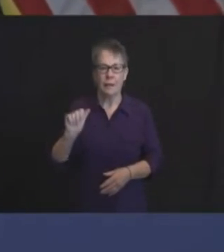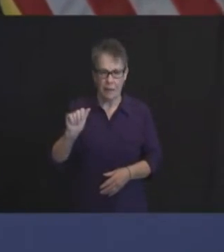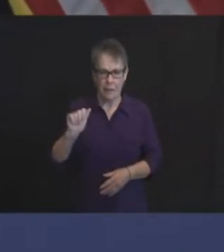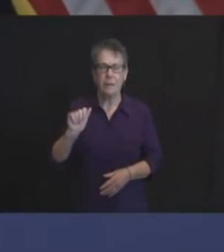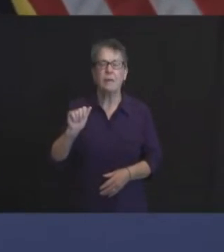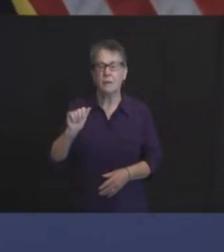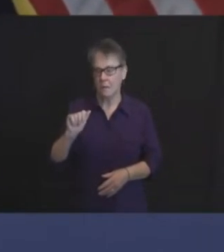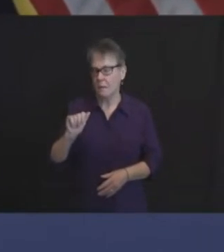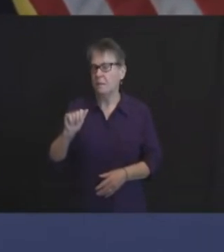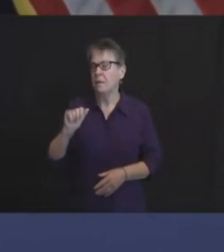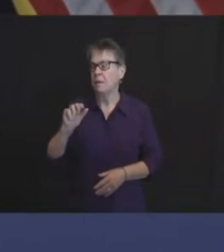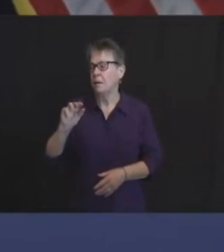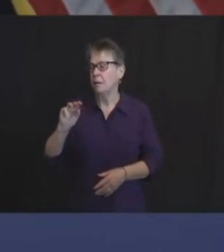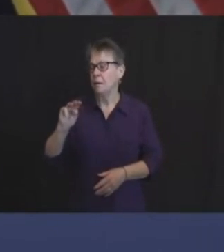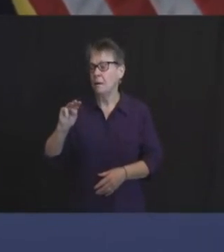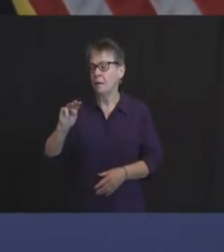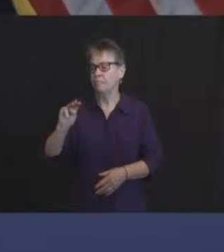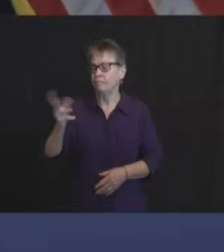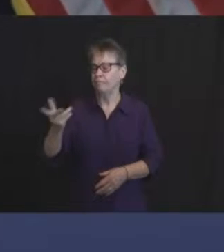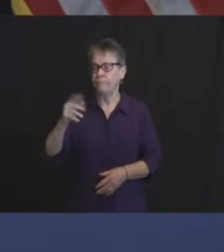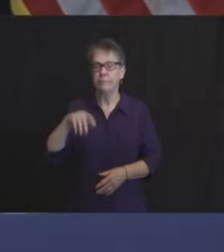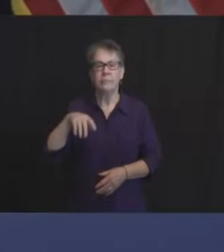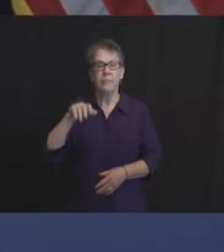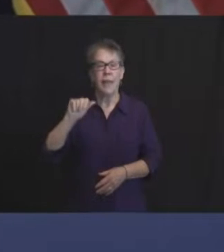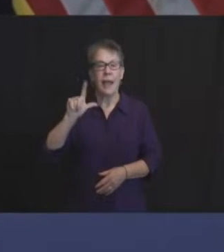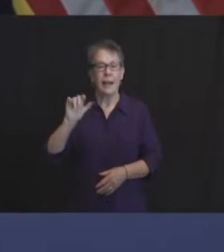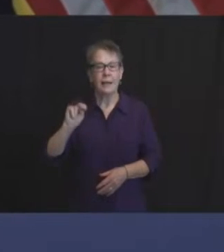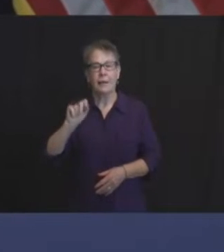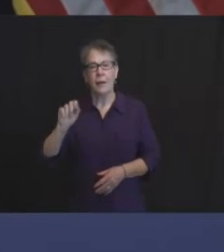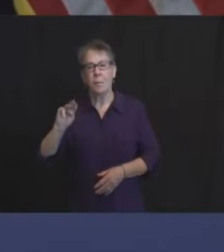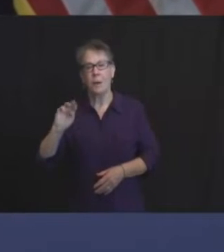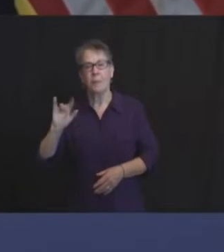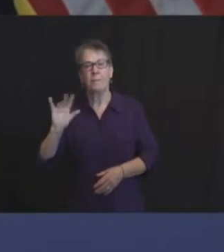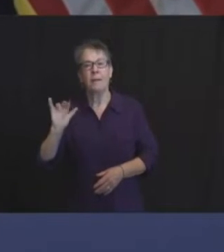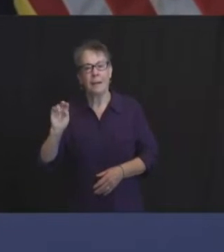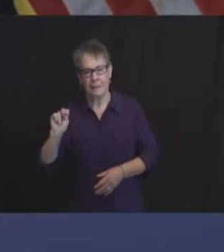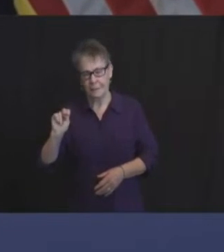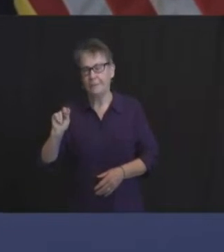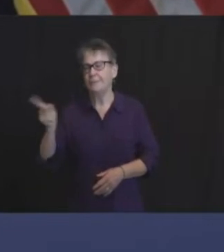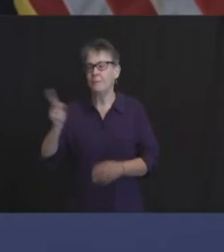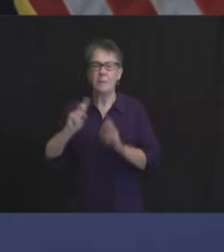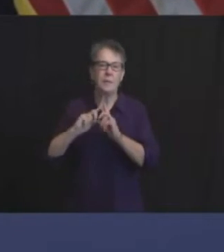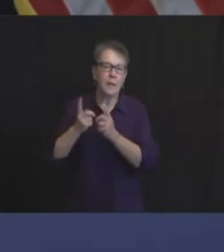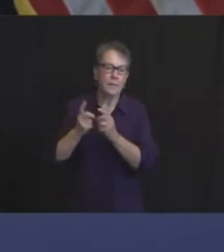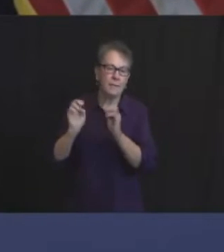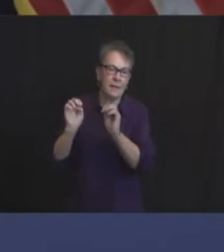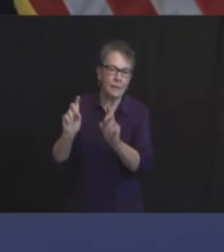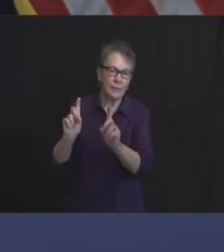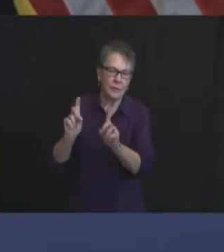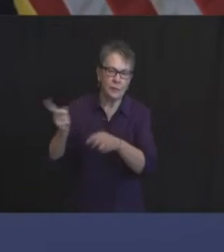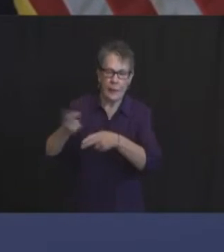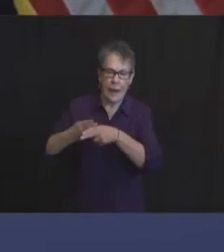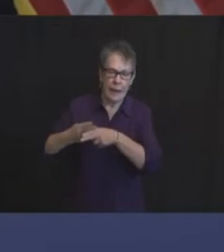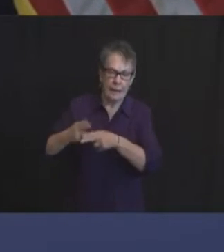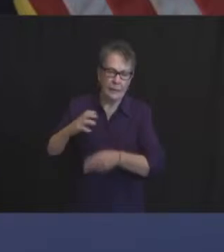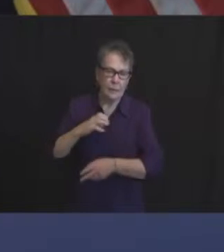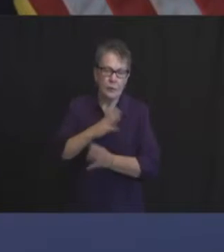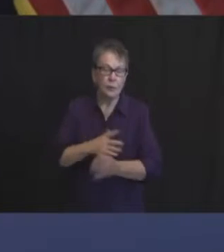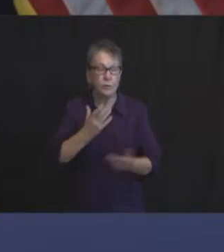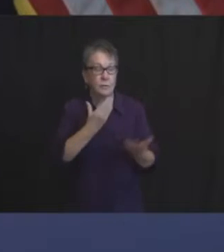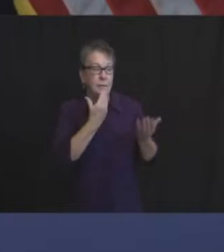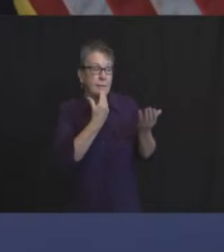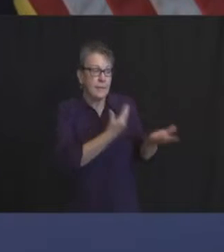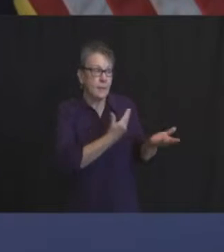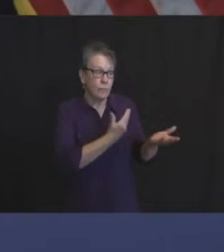Thank you, Governor Murphy, for the opportunity to participate in today's press conference. When the administration announced the reopening of